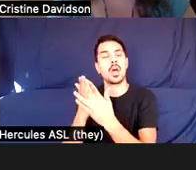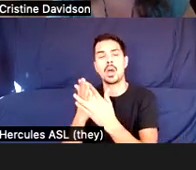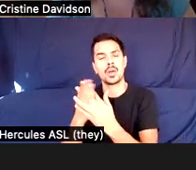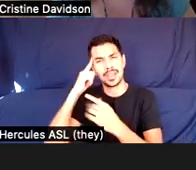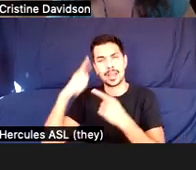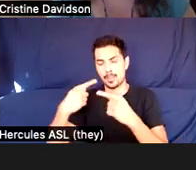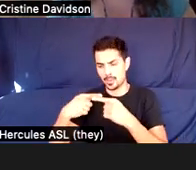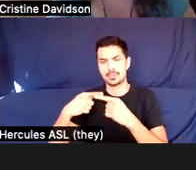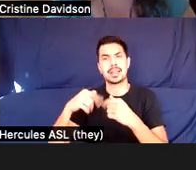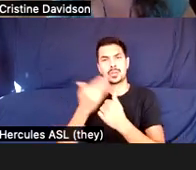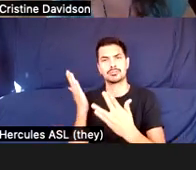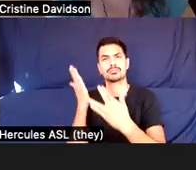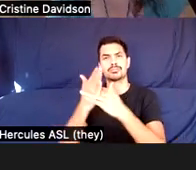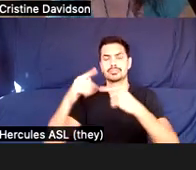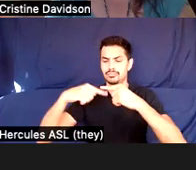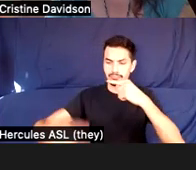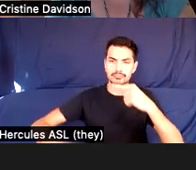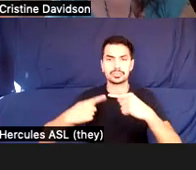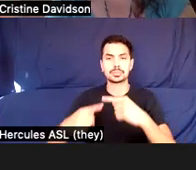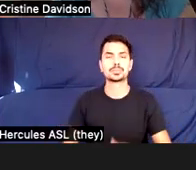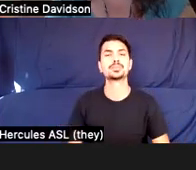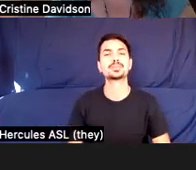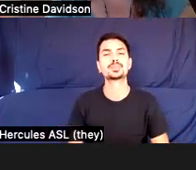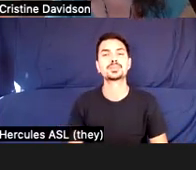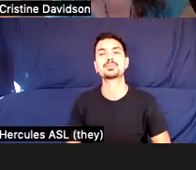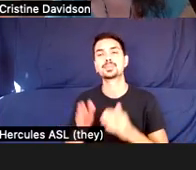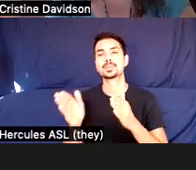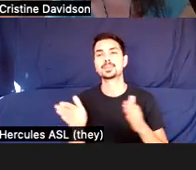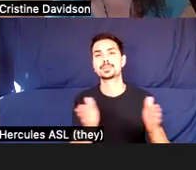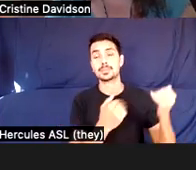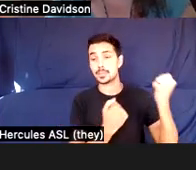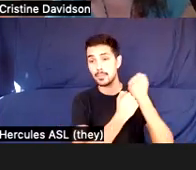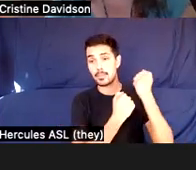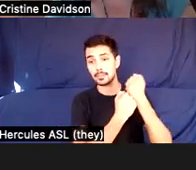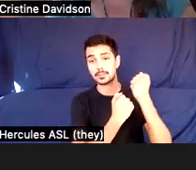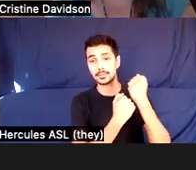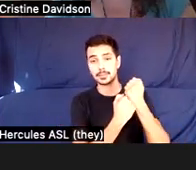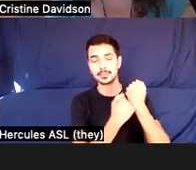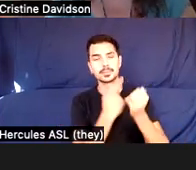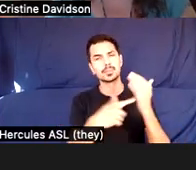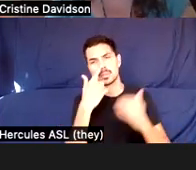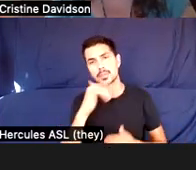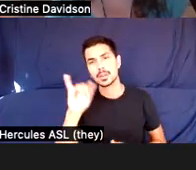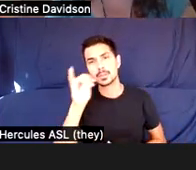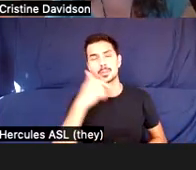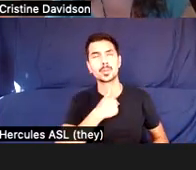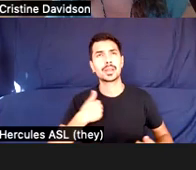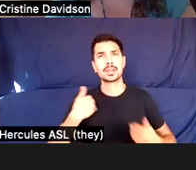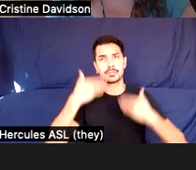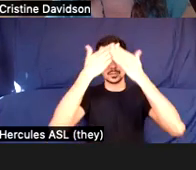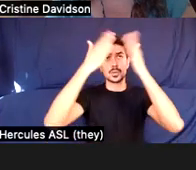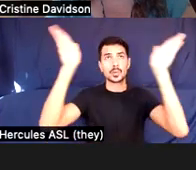So what is advocacy? You know, what we kind of have a general idea, you